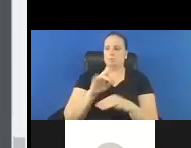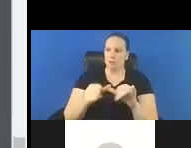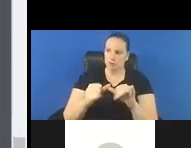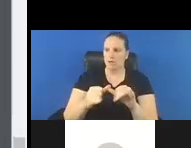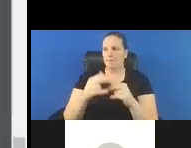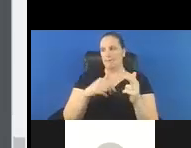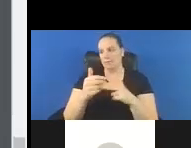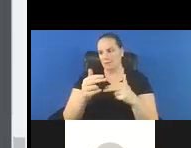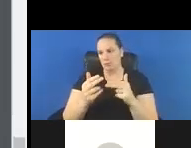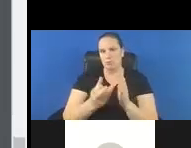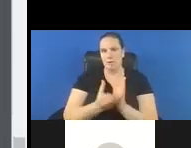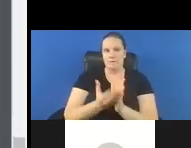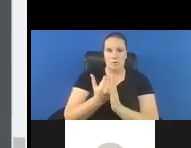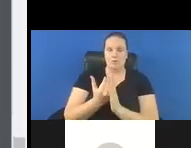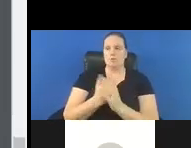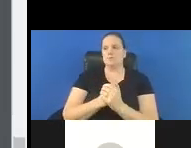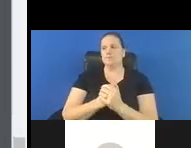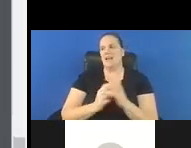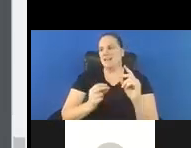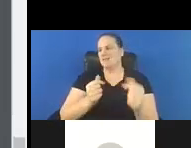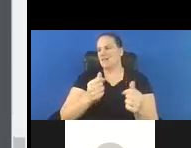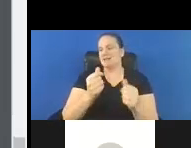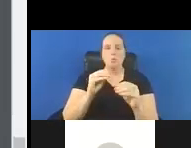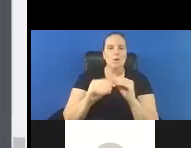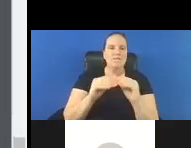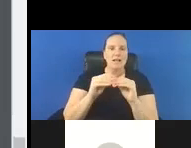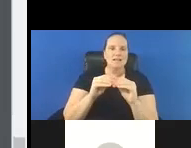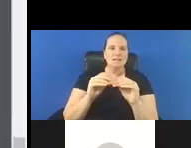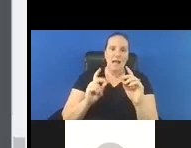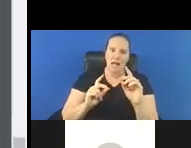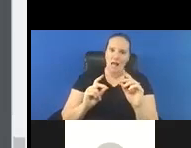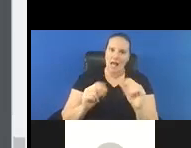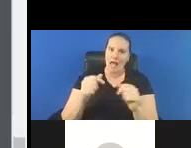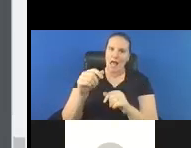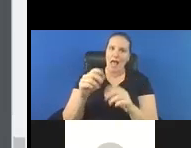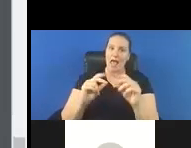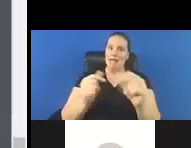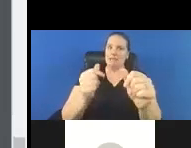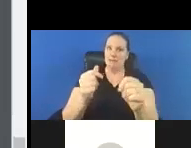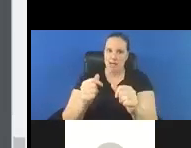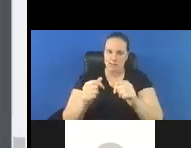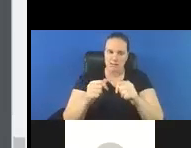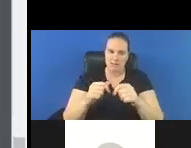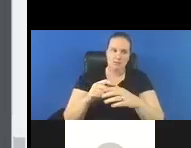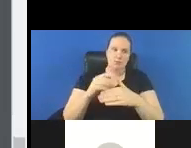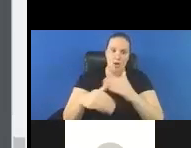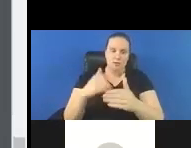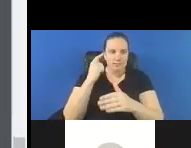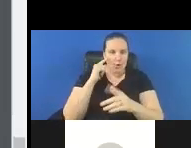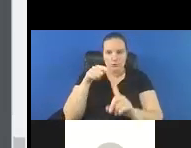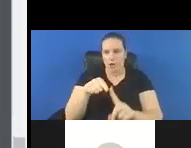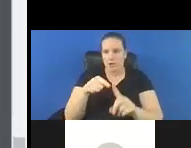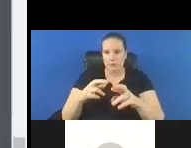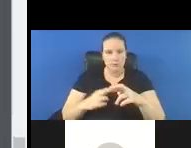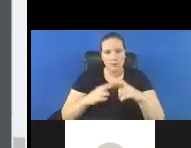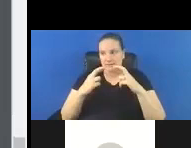reviews. So expediting or revising the expedited permitting process for targeted residential projects,